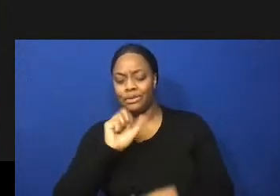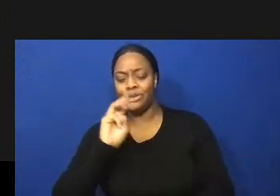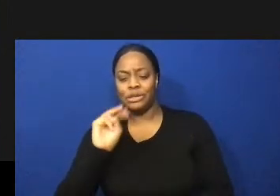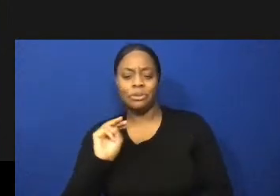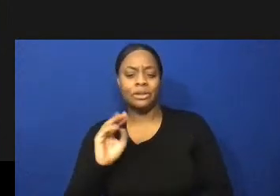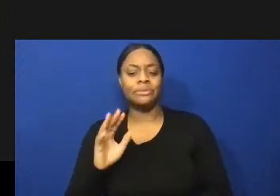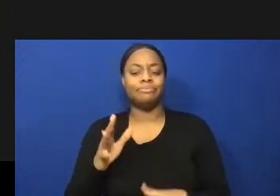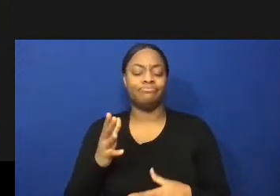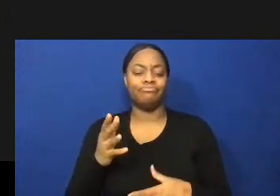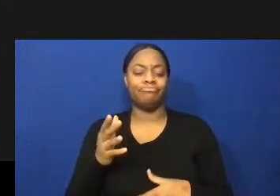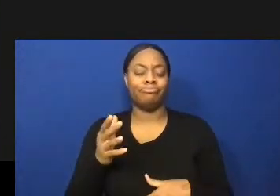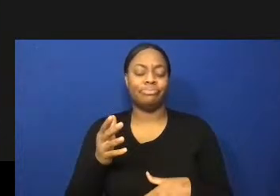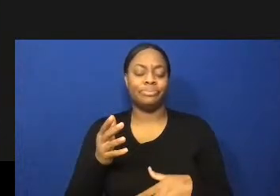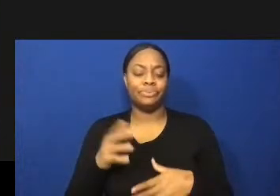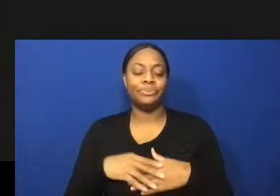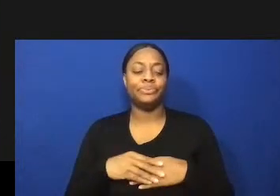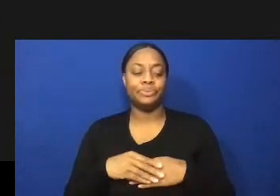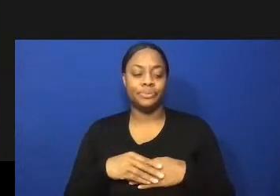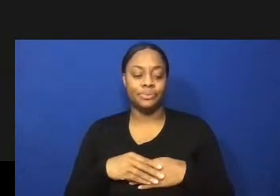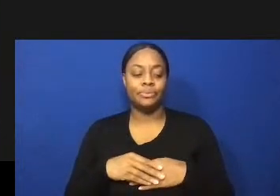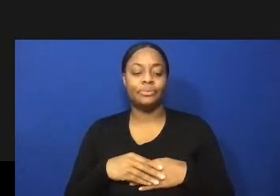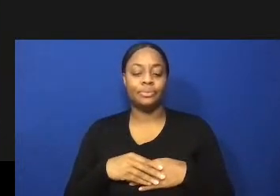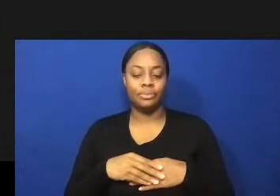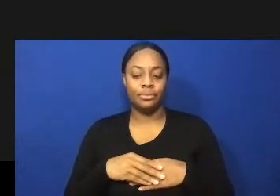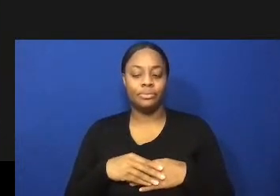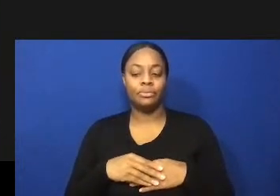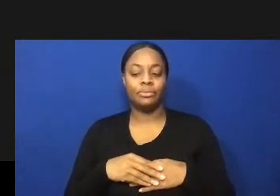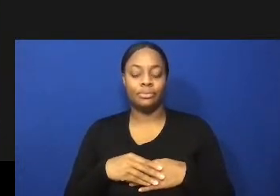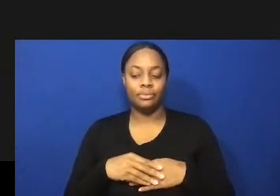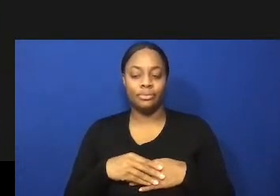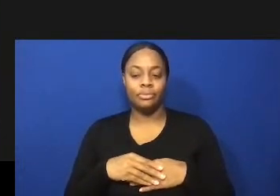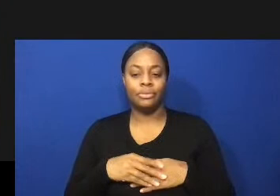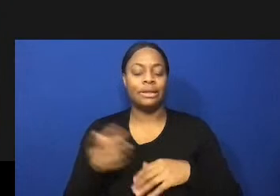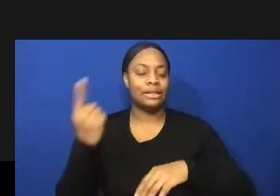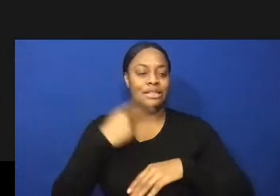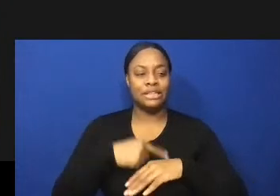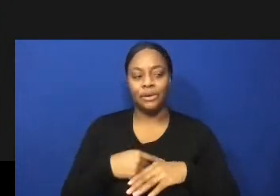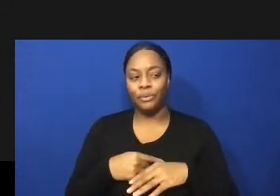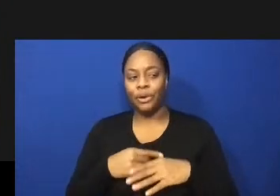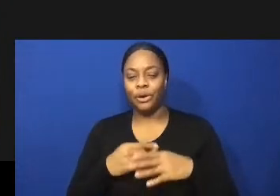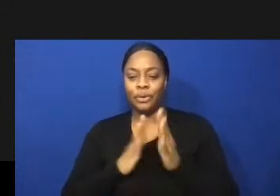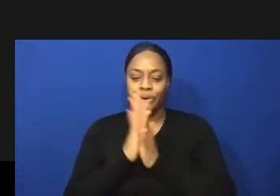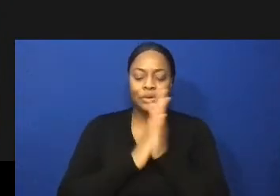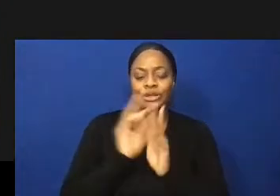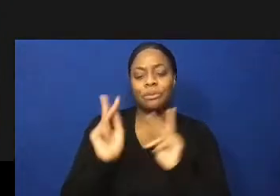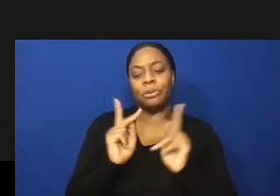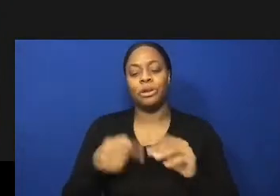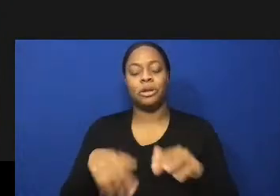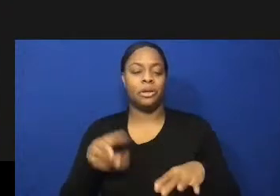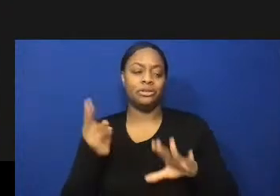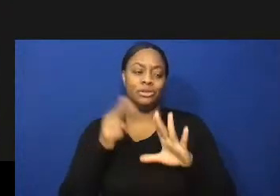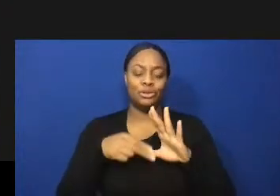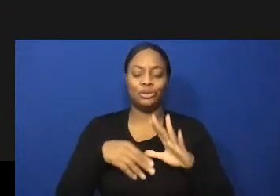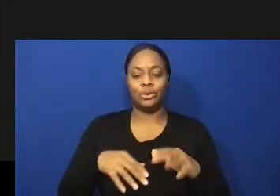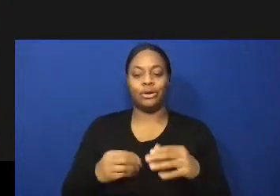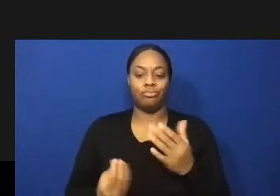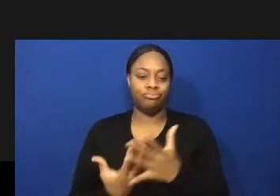be illuminating our amazing community and encouraging more people to be a part of our growing